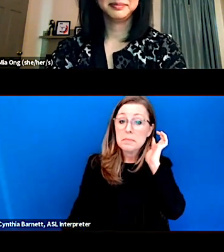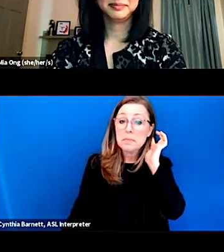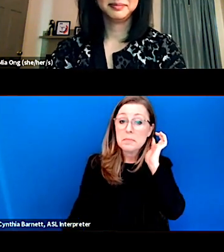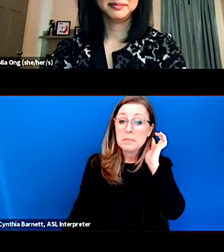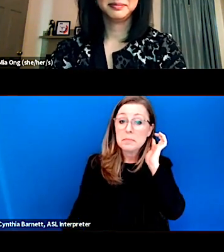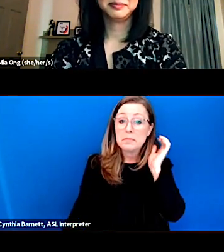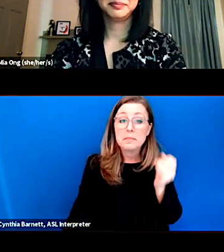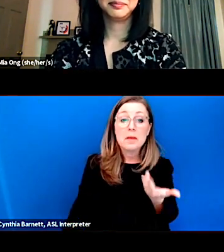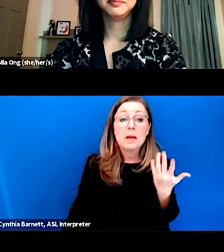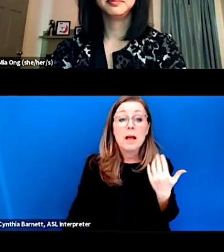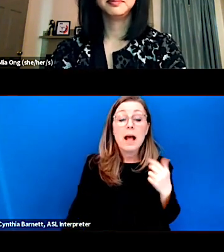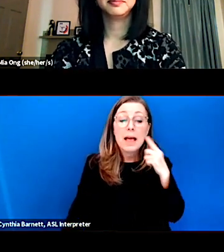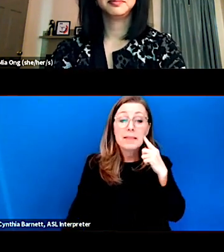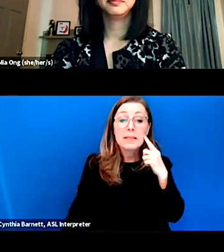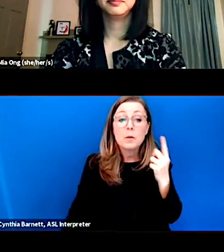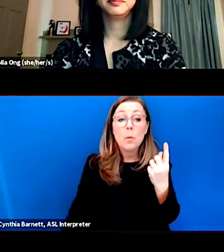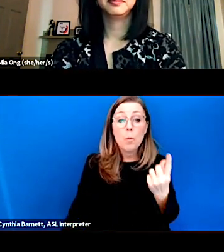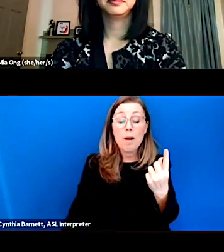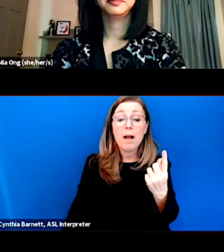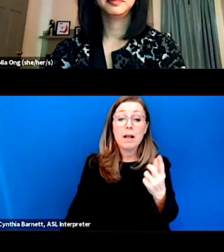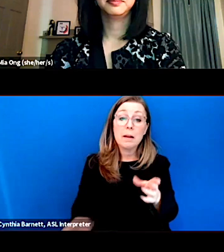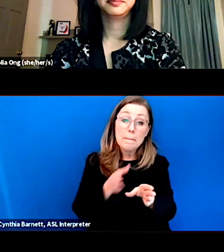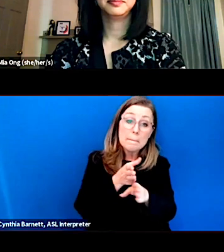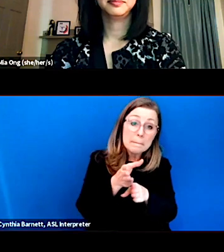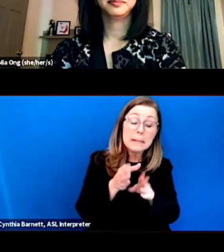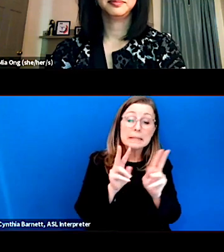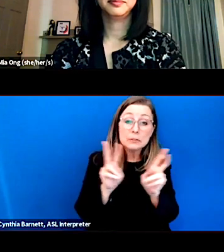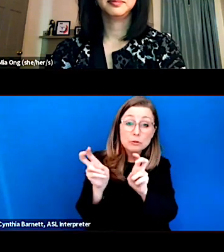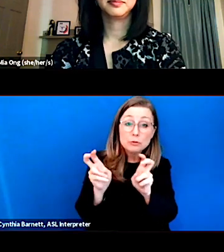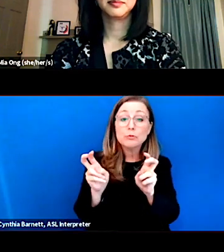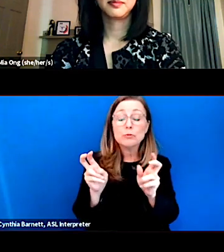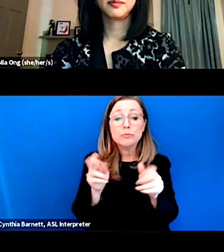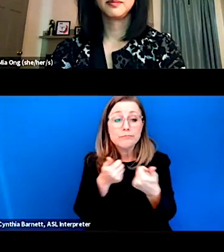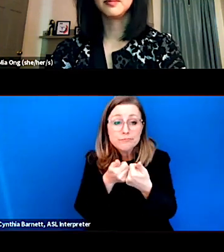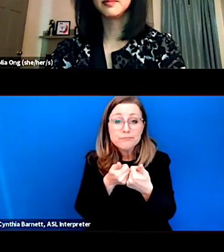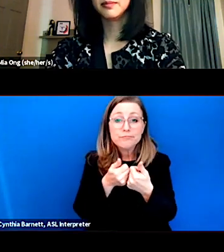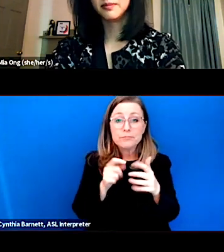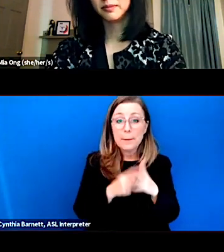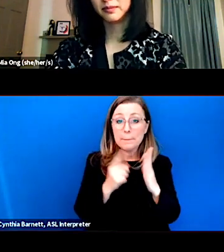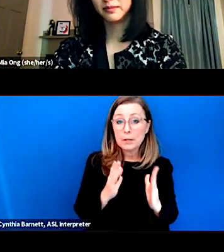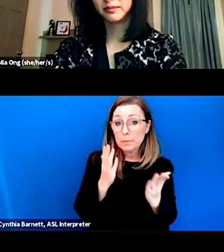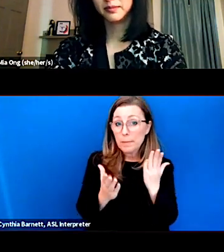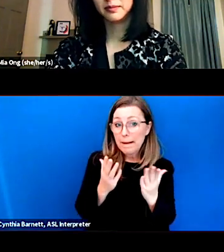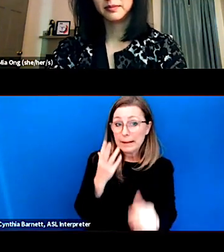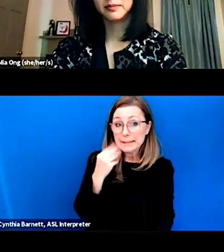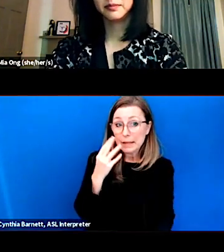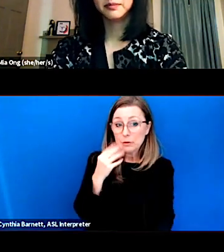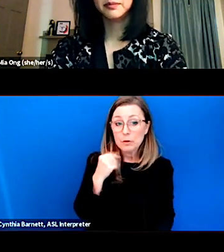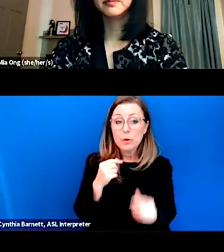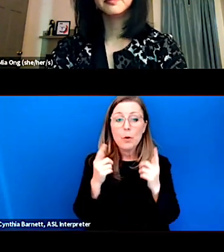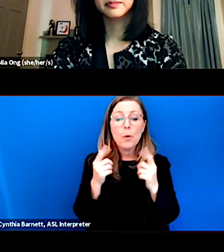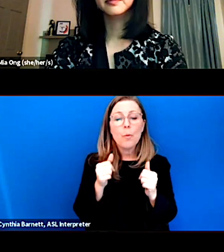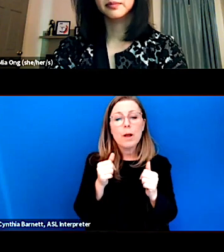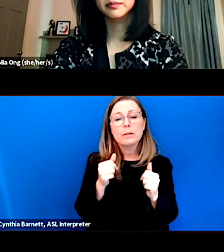a beginner may encounter is putting together a synthesis question that's too